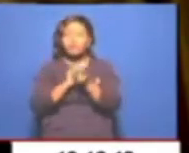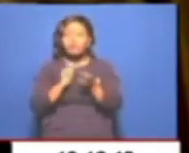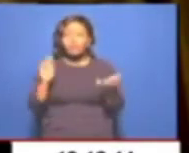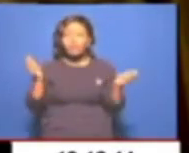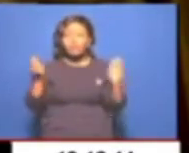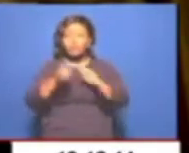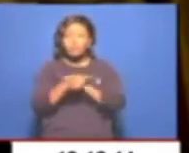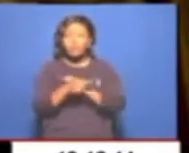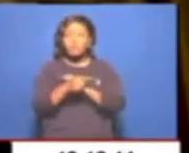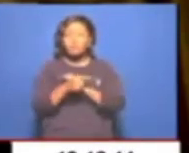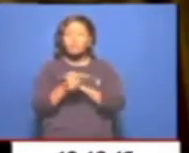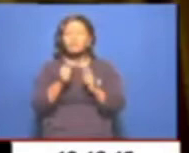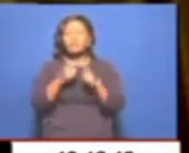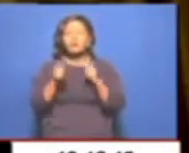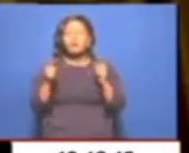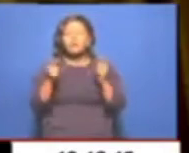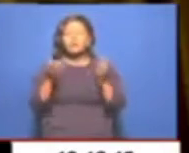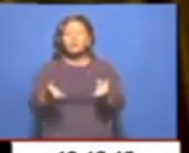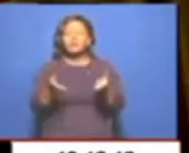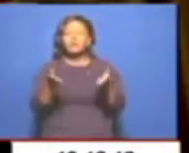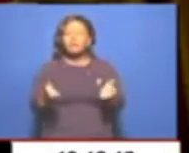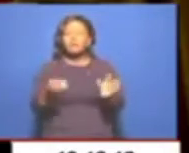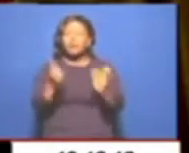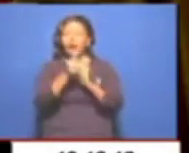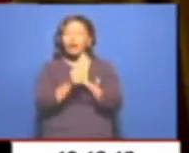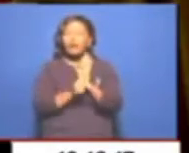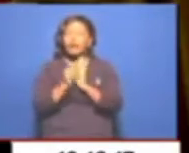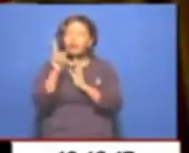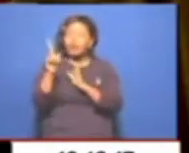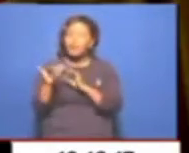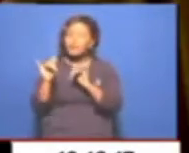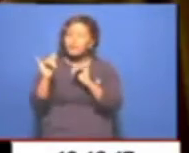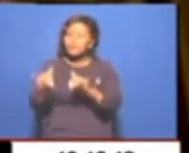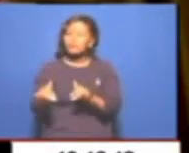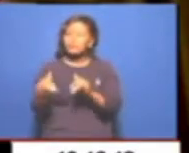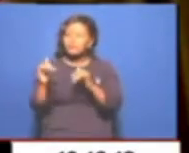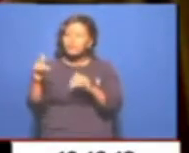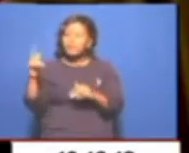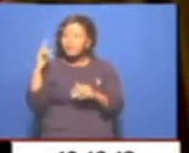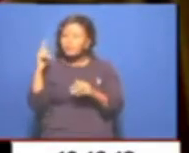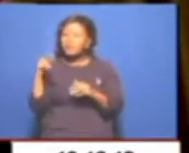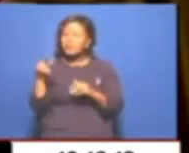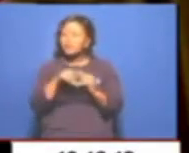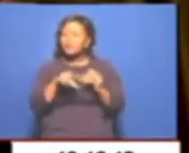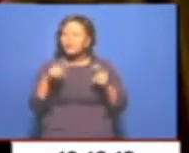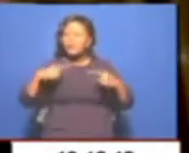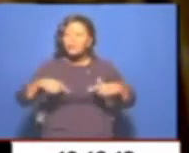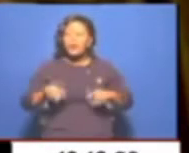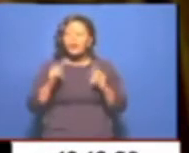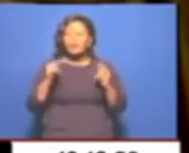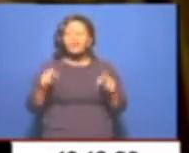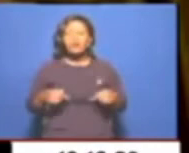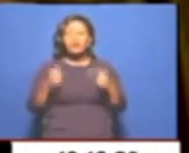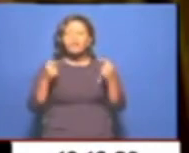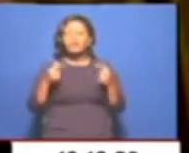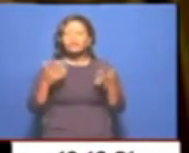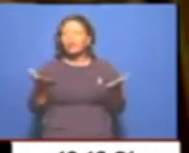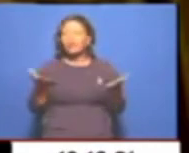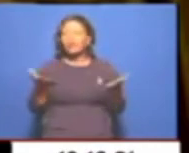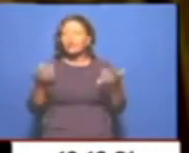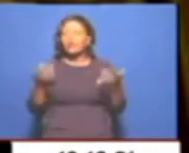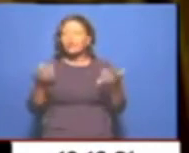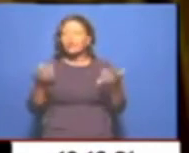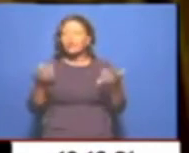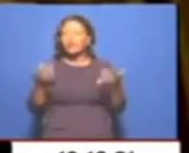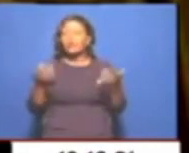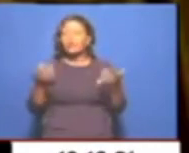For now, while Article 1, Clause 1 remains in our laws, we have not allowed ourselves and anybody we have delegated our sovereign